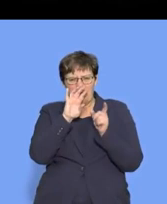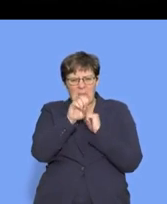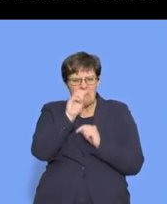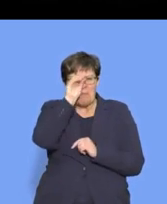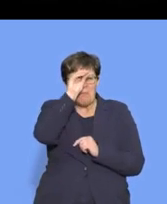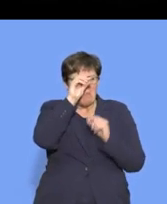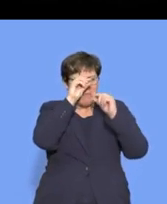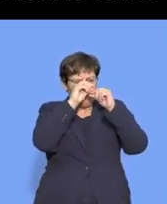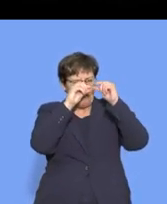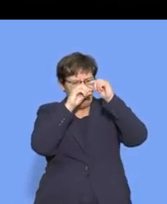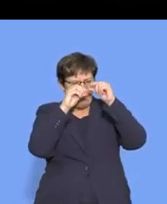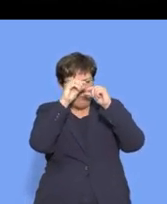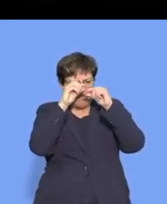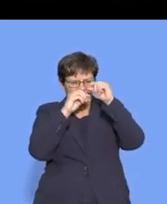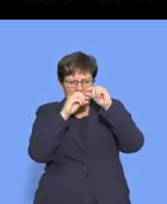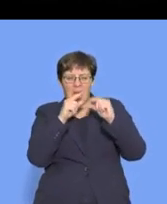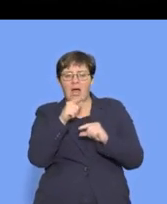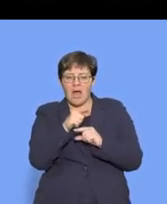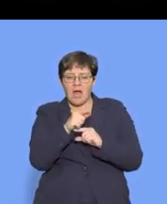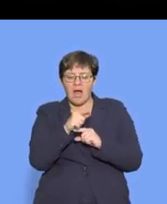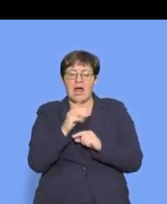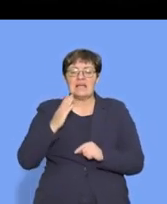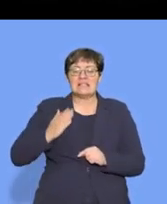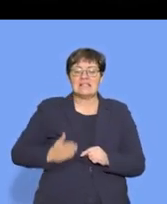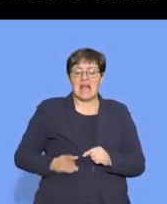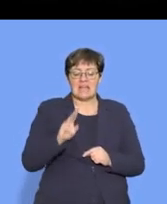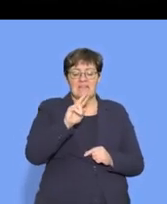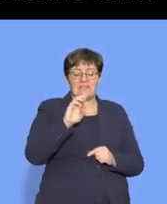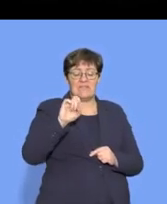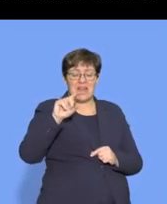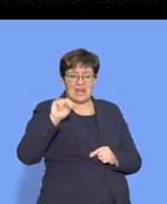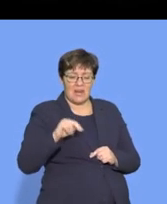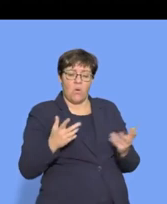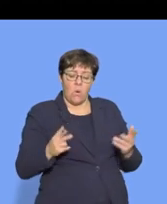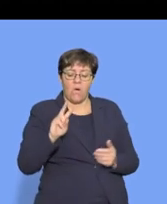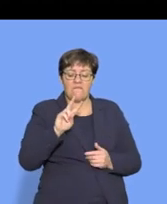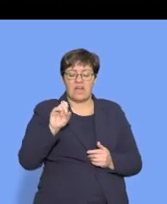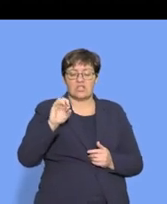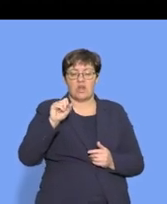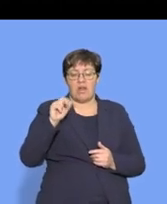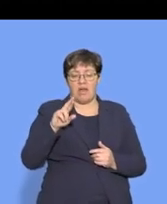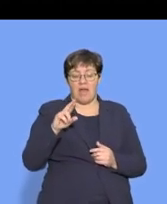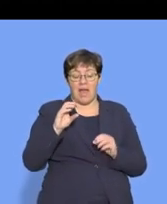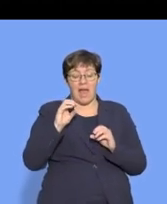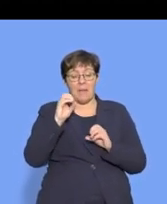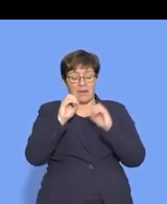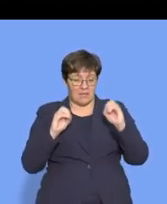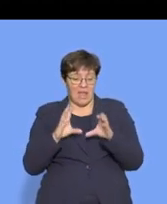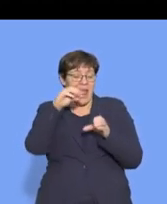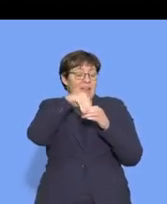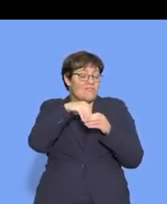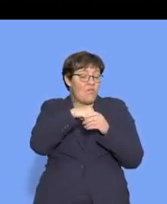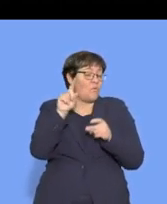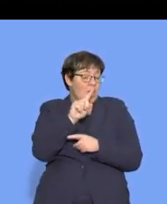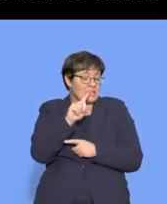and those are side veins or vascular bundles containing xylem with its